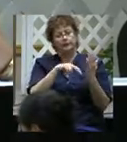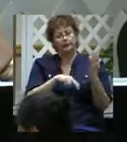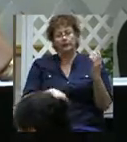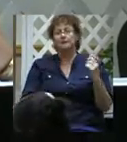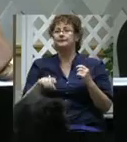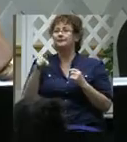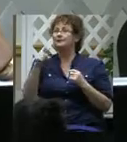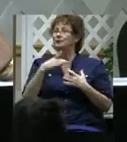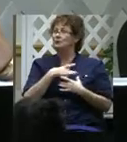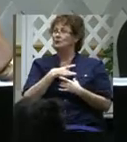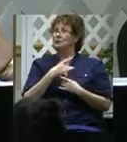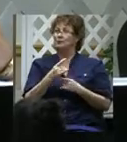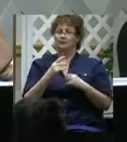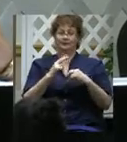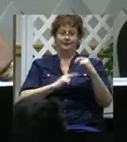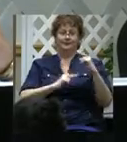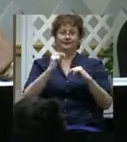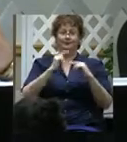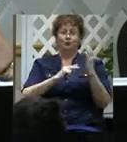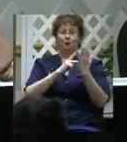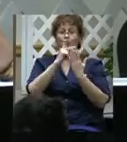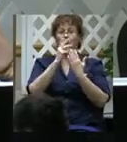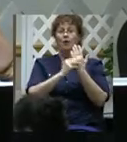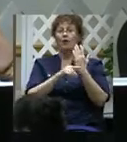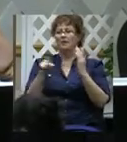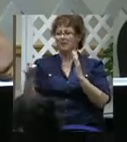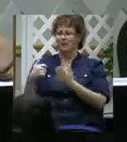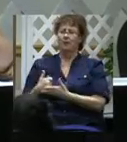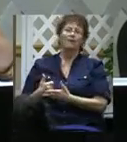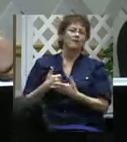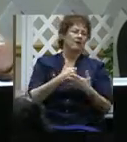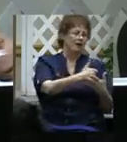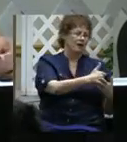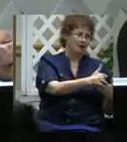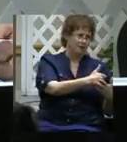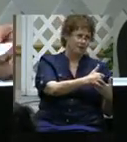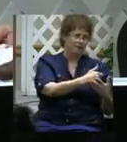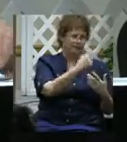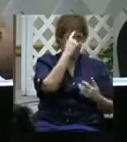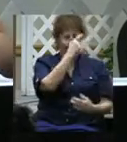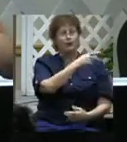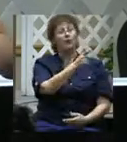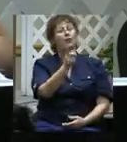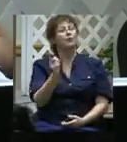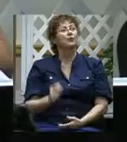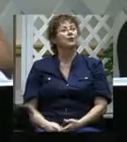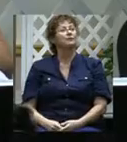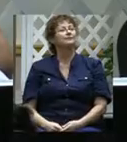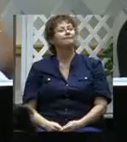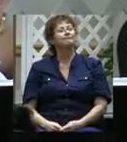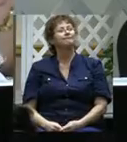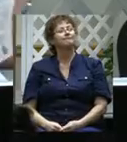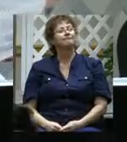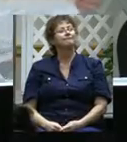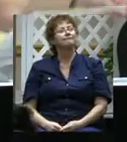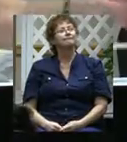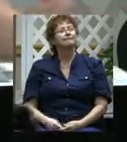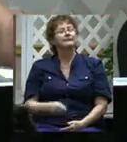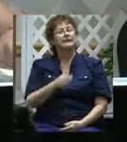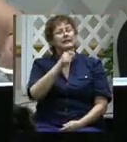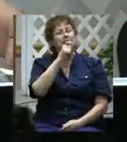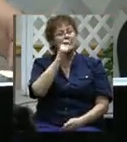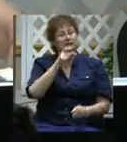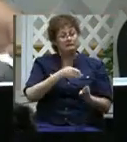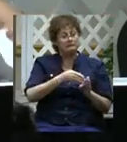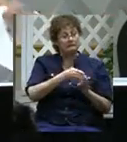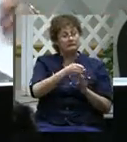in building this program, this will be very, very helpful for you. Not necessarily in this kind